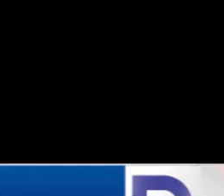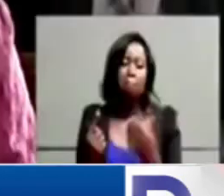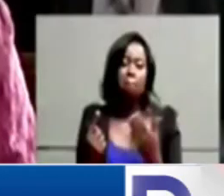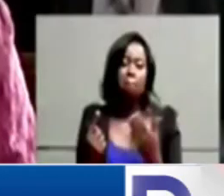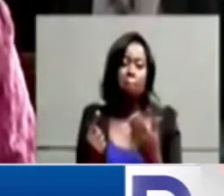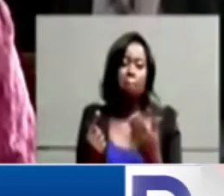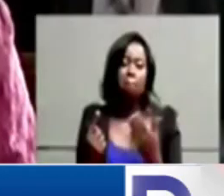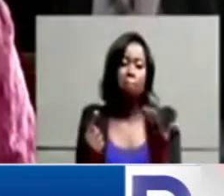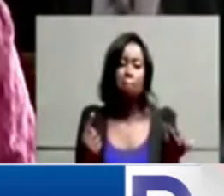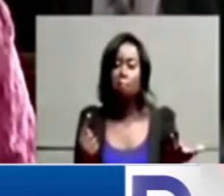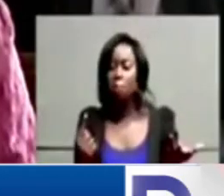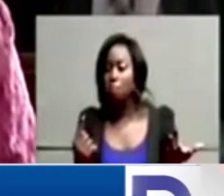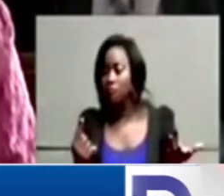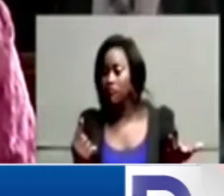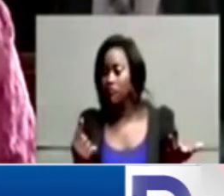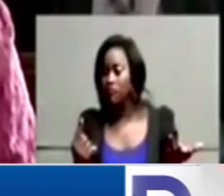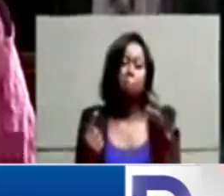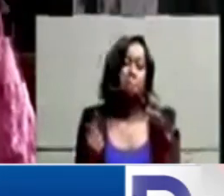Of people